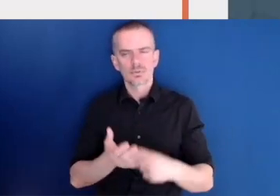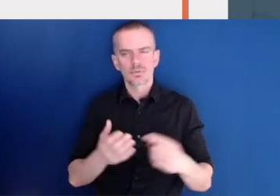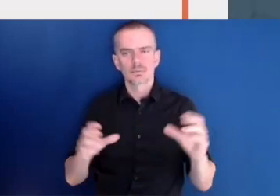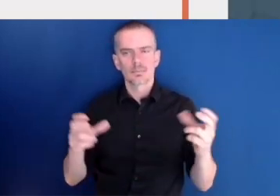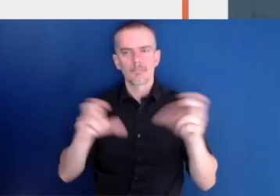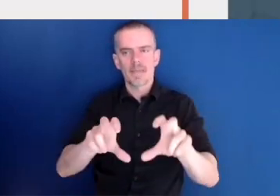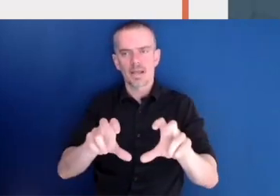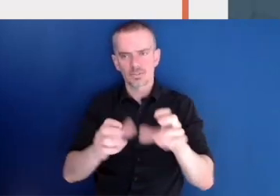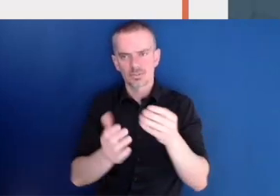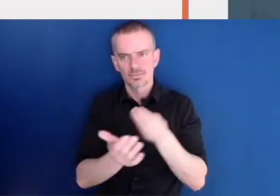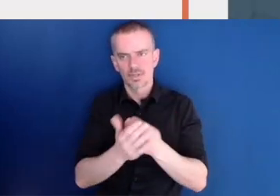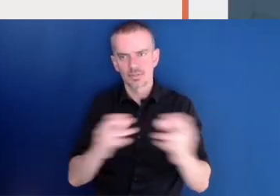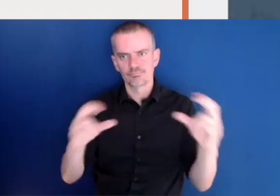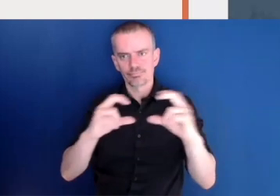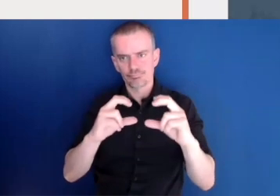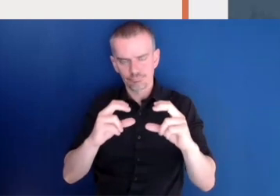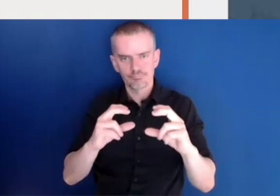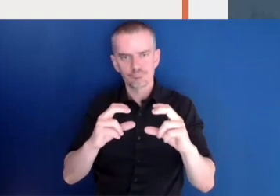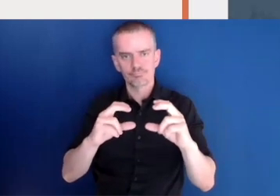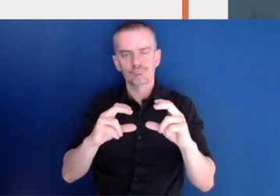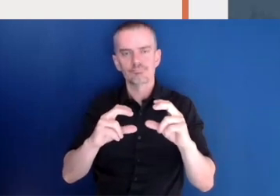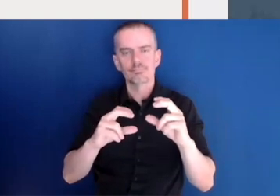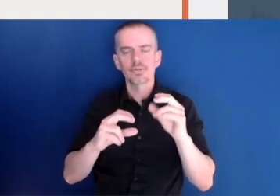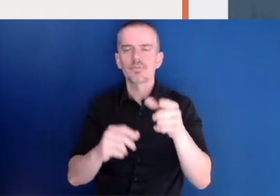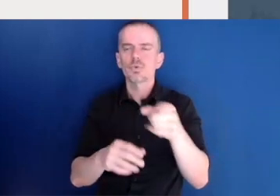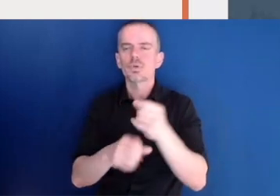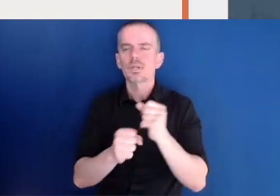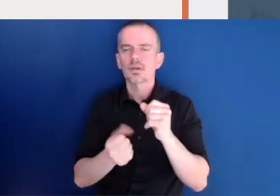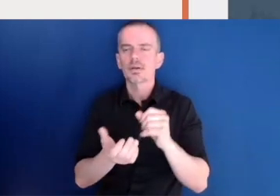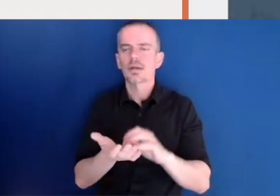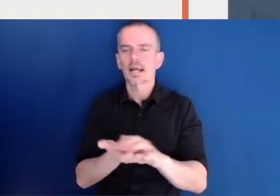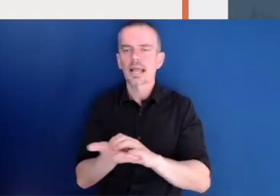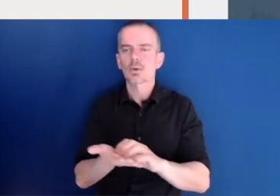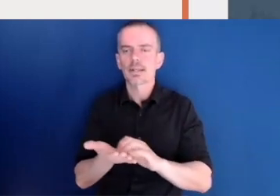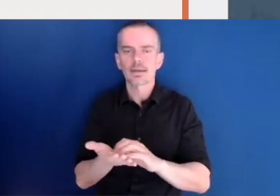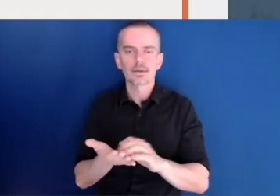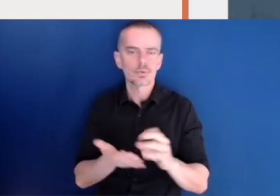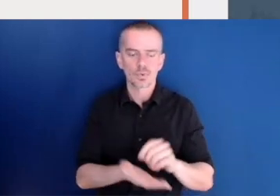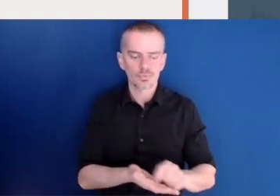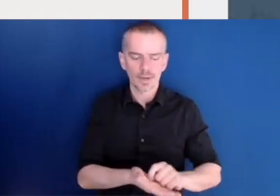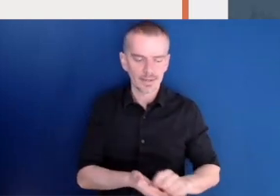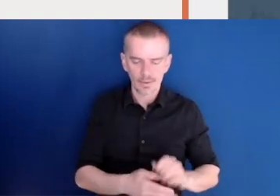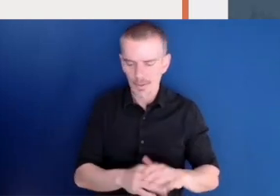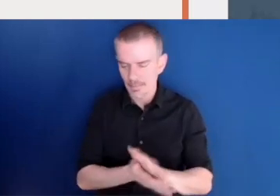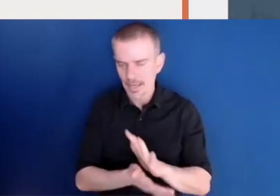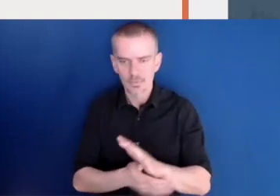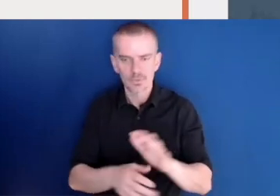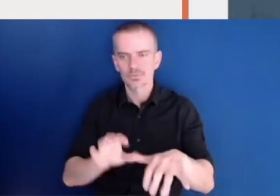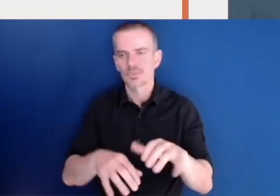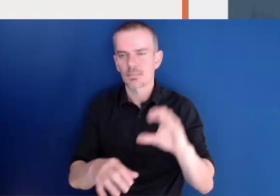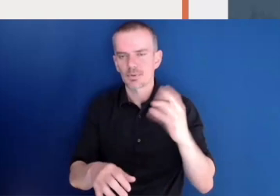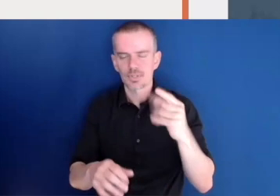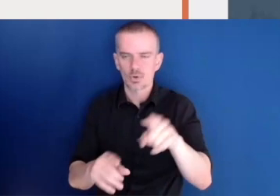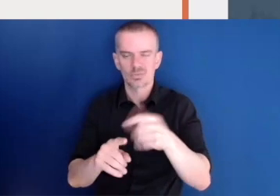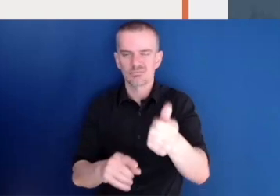and if you could get out a calculator, write it down on a piece of paper, drop it in the chat, or just think about